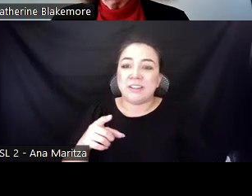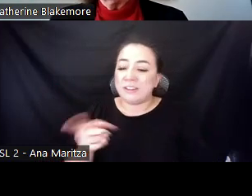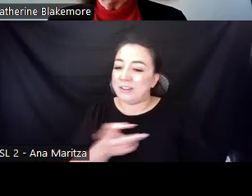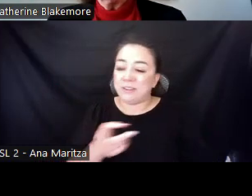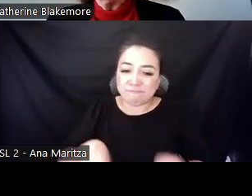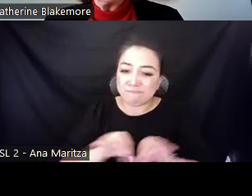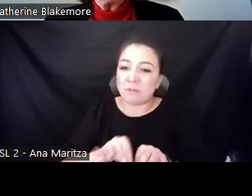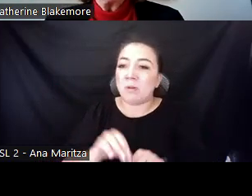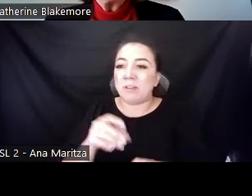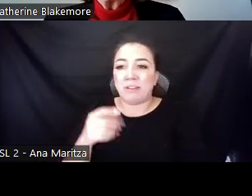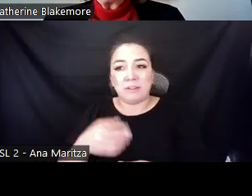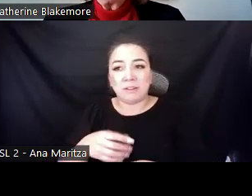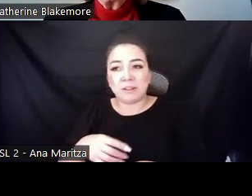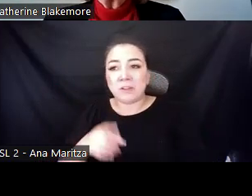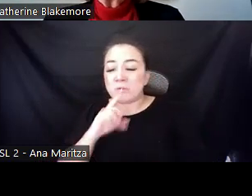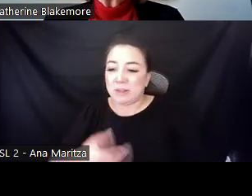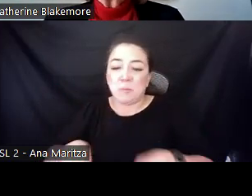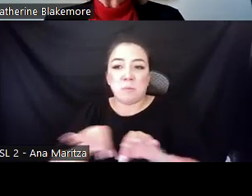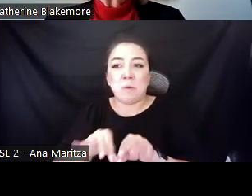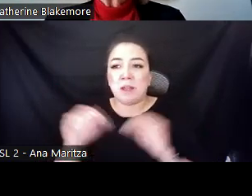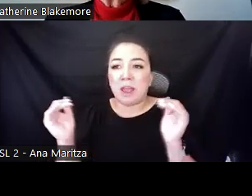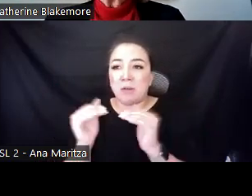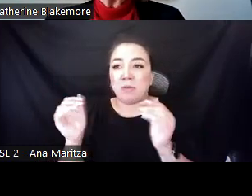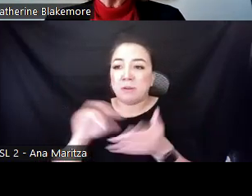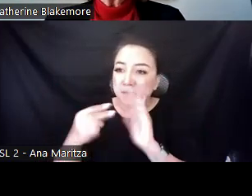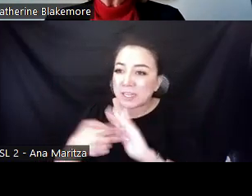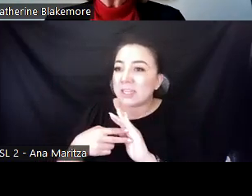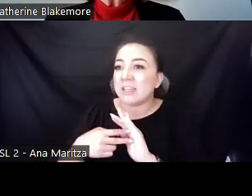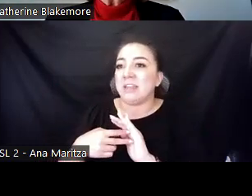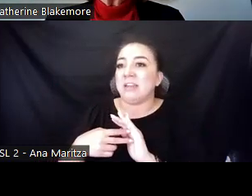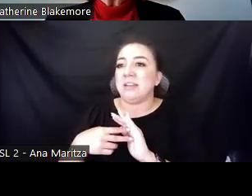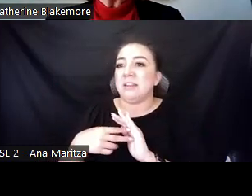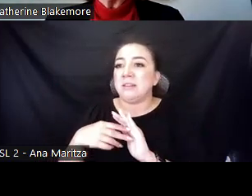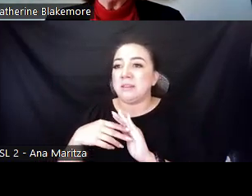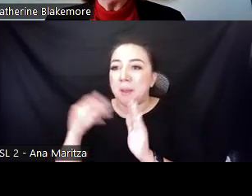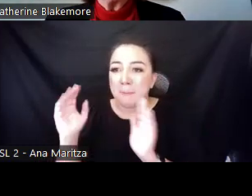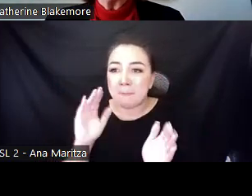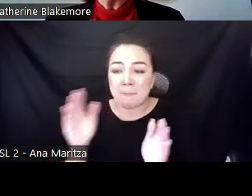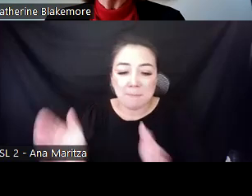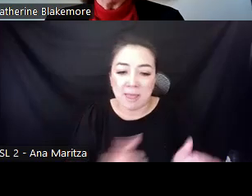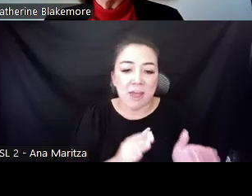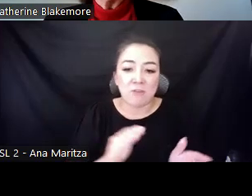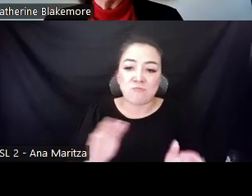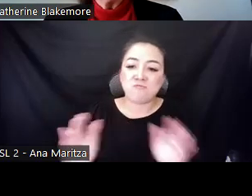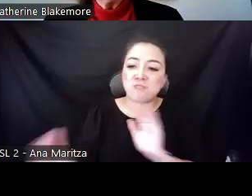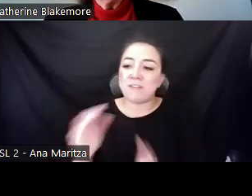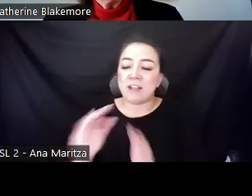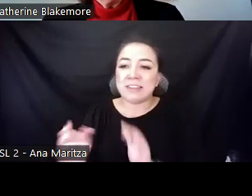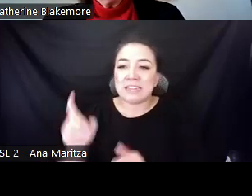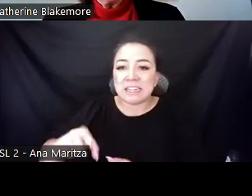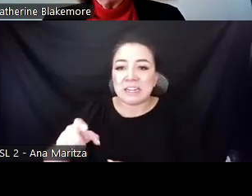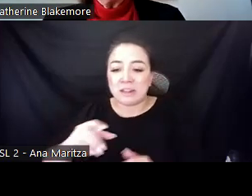I think are really important. Equity meaning that the plan reflects the needs of a really broad and